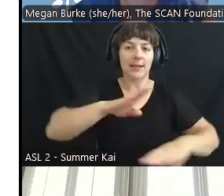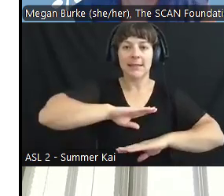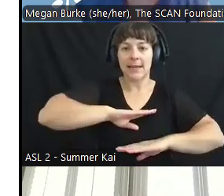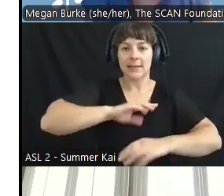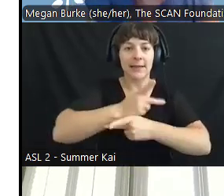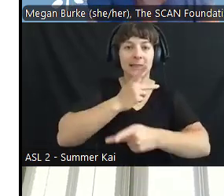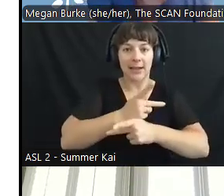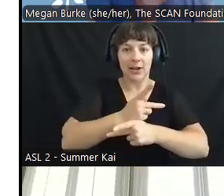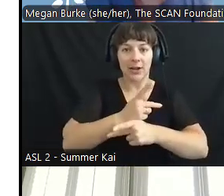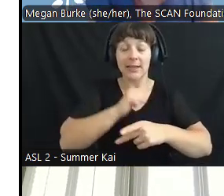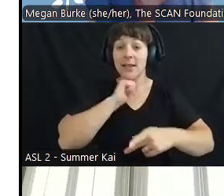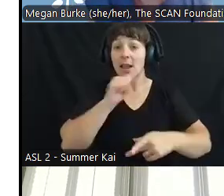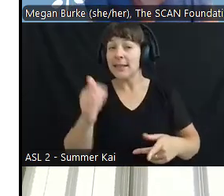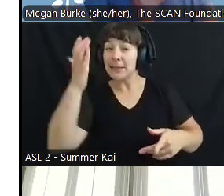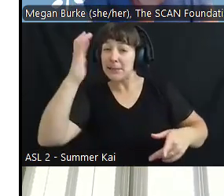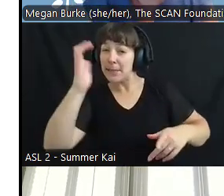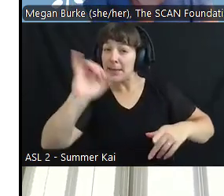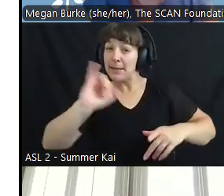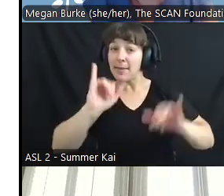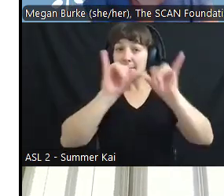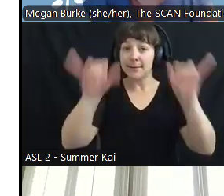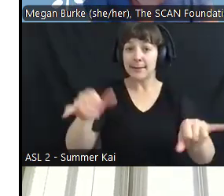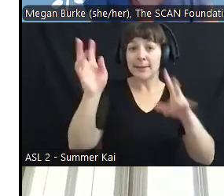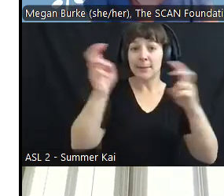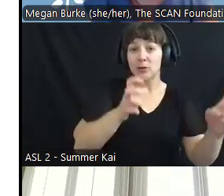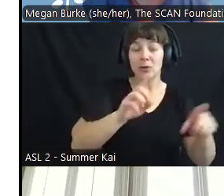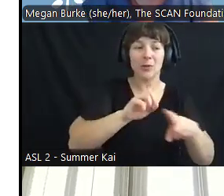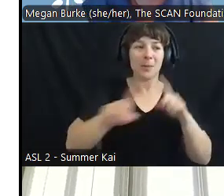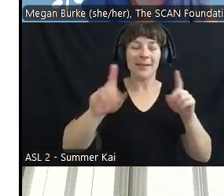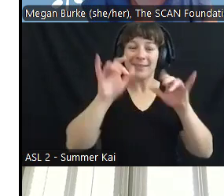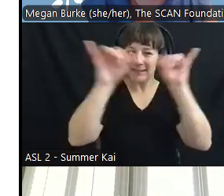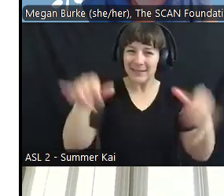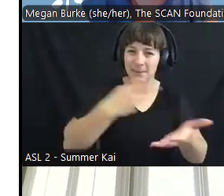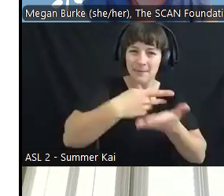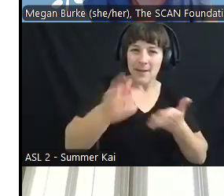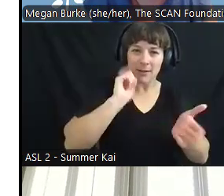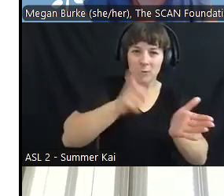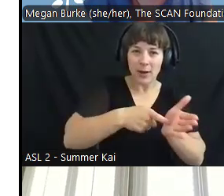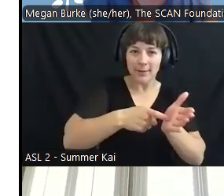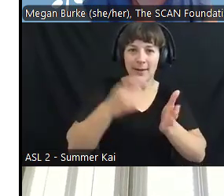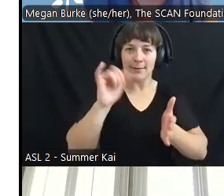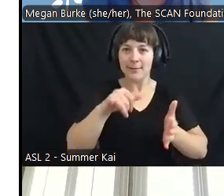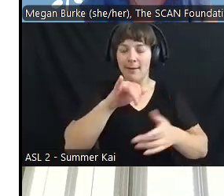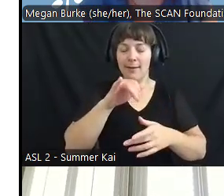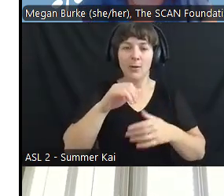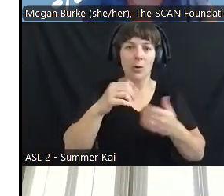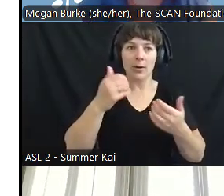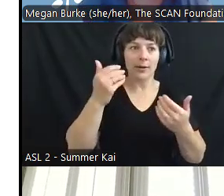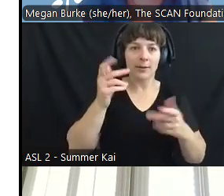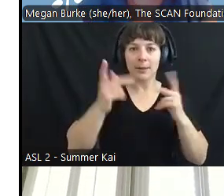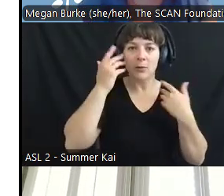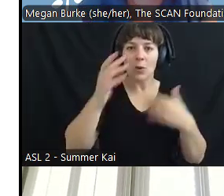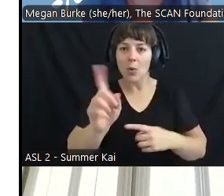issue, but the failure to recognize something like that, or to know where to go